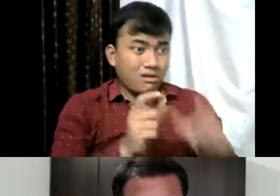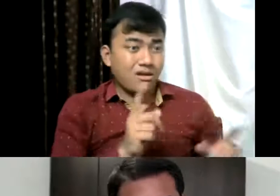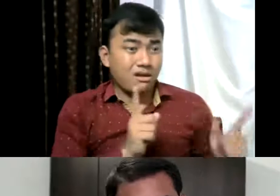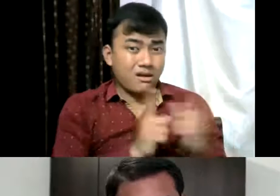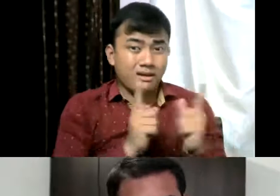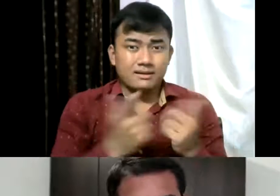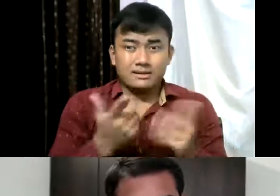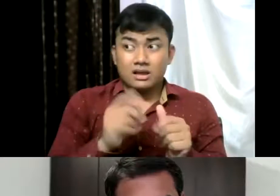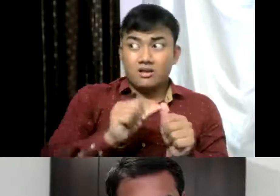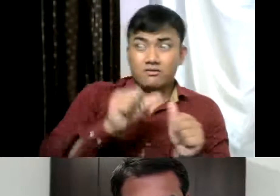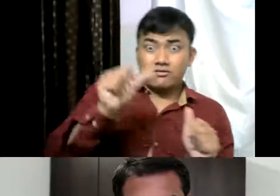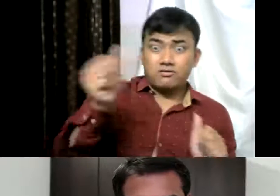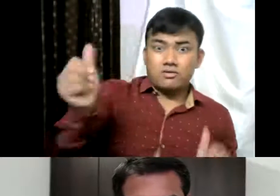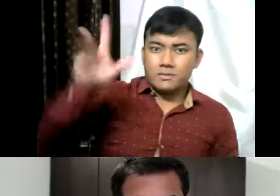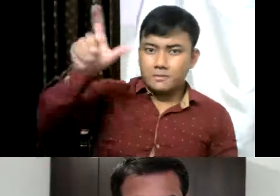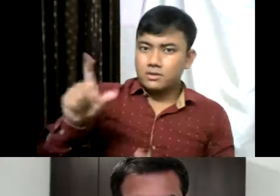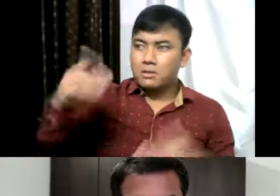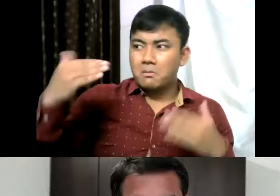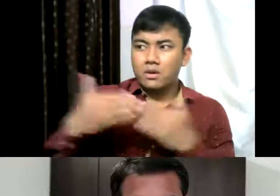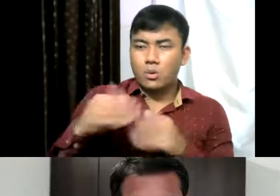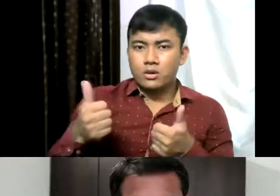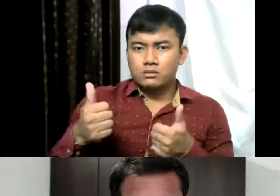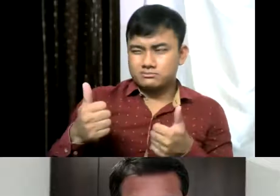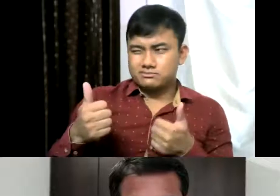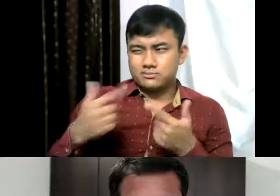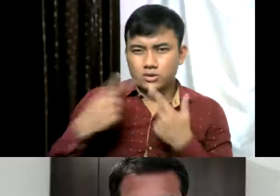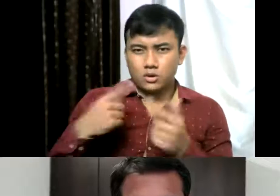distance online dating exciting and alive?